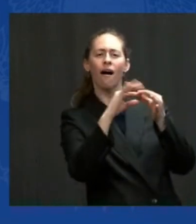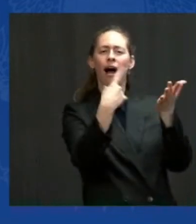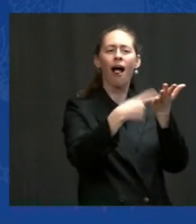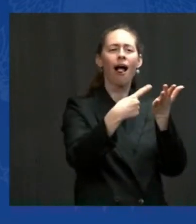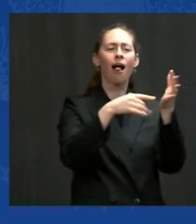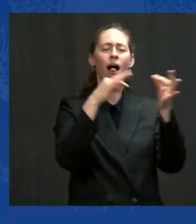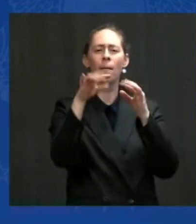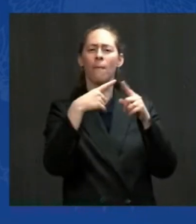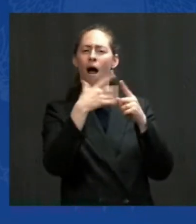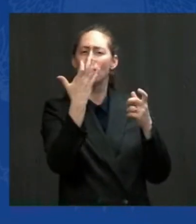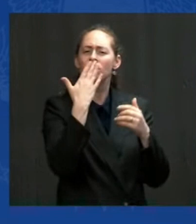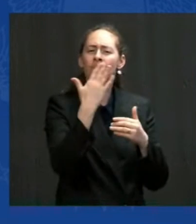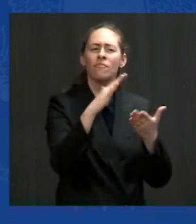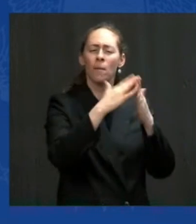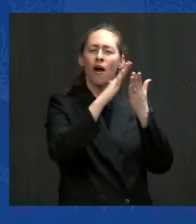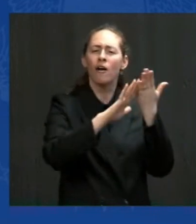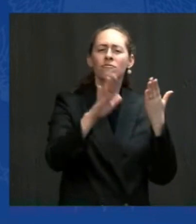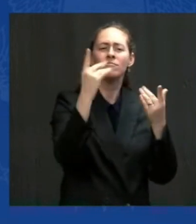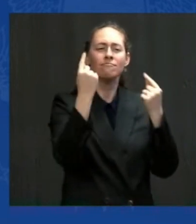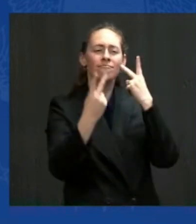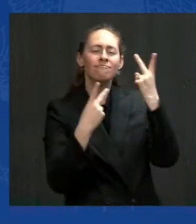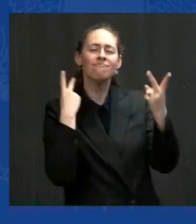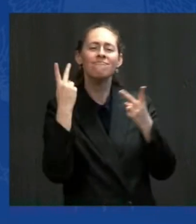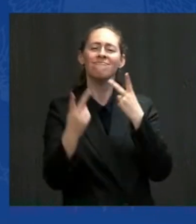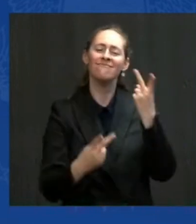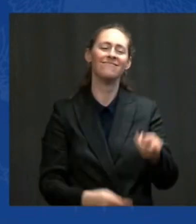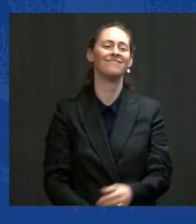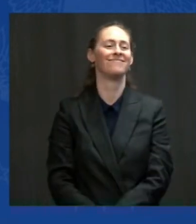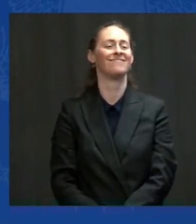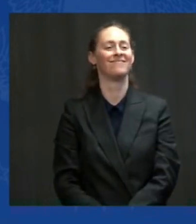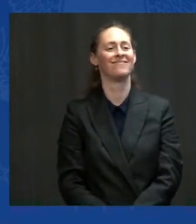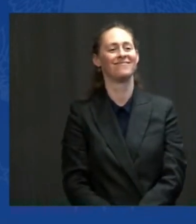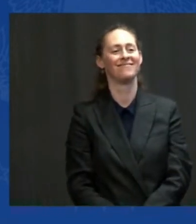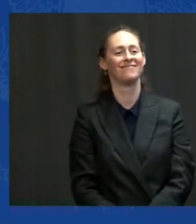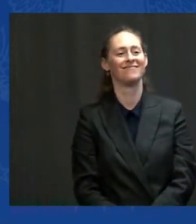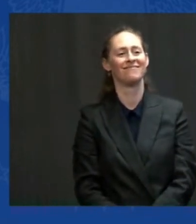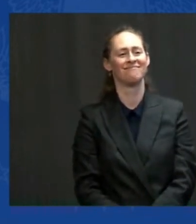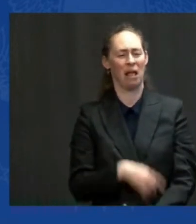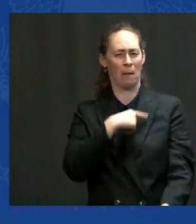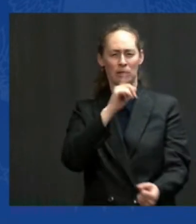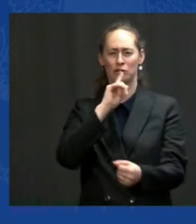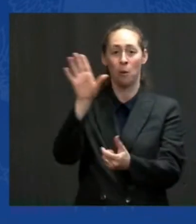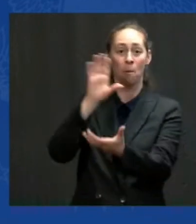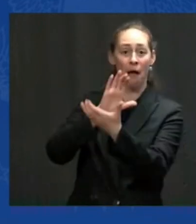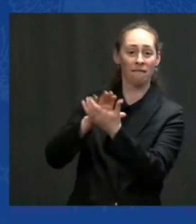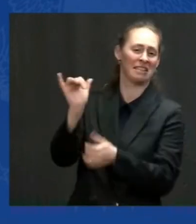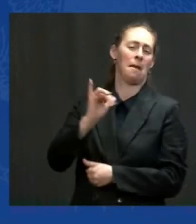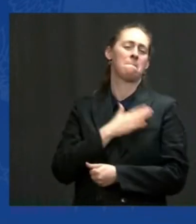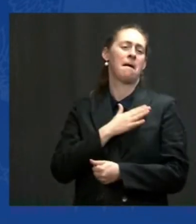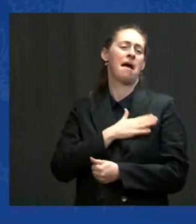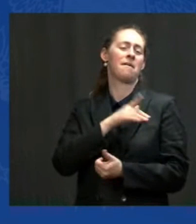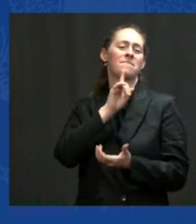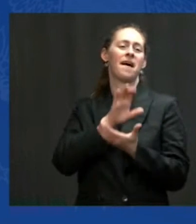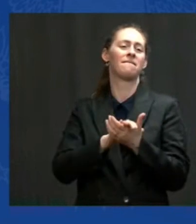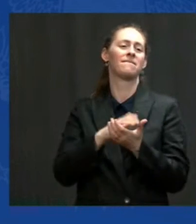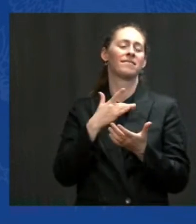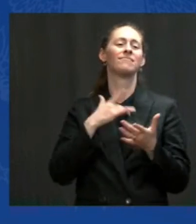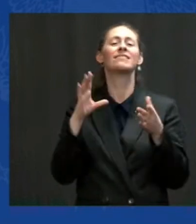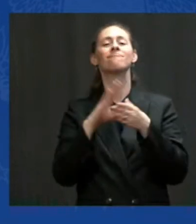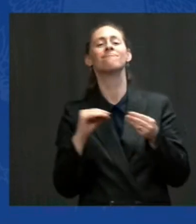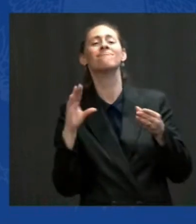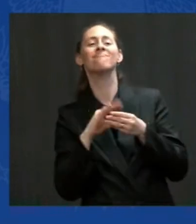of their sheer determination to attain degrees amidst the daily challenges of life. She's told you stories of food